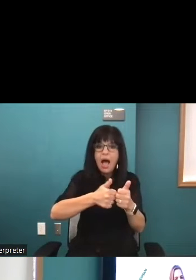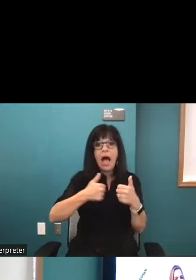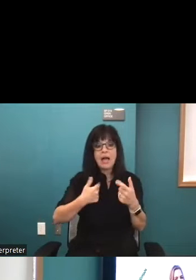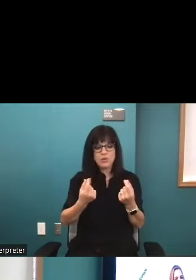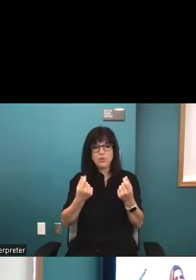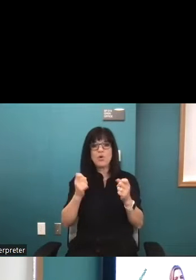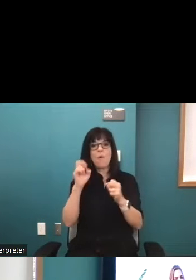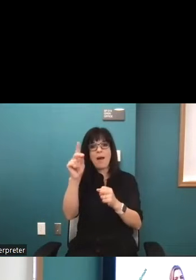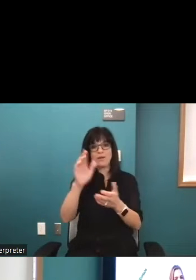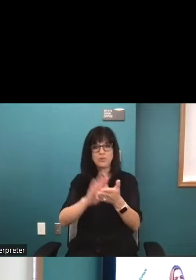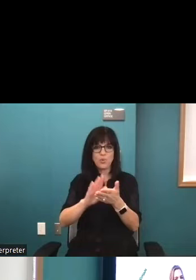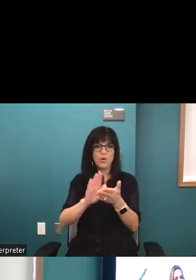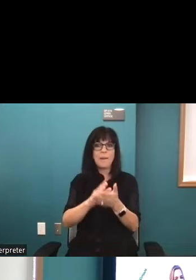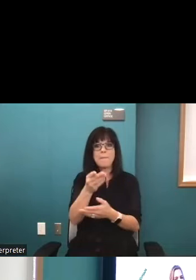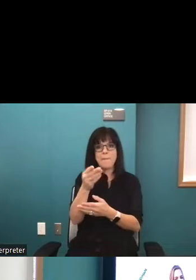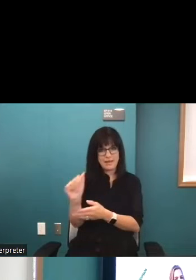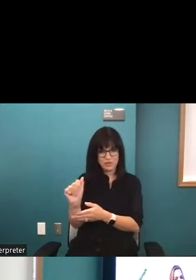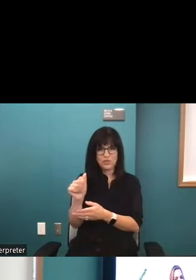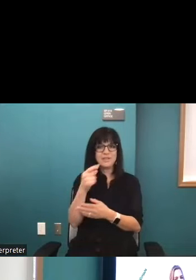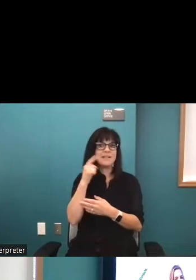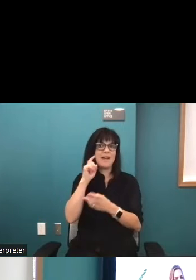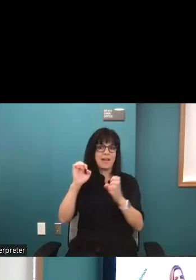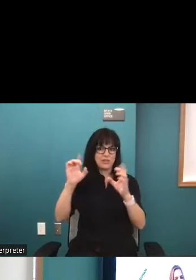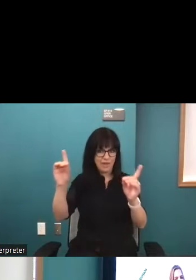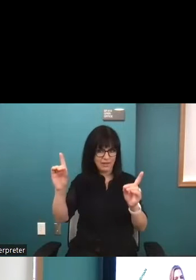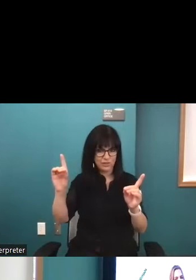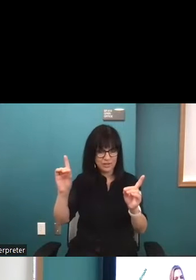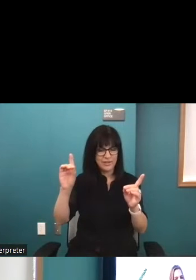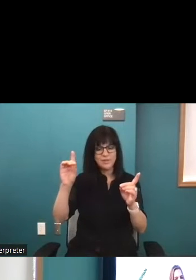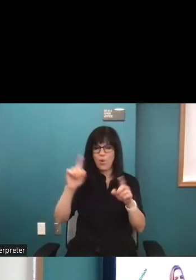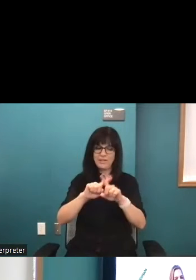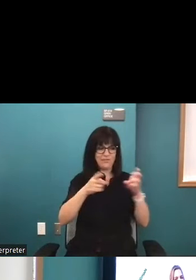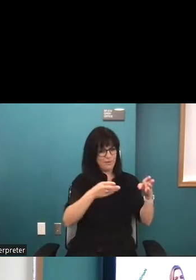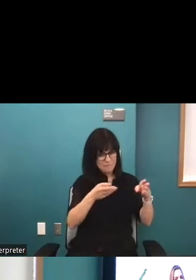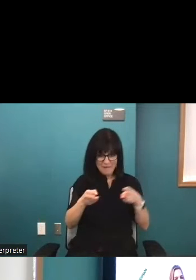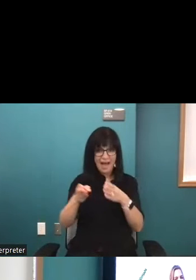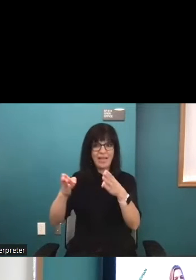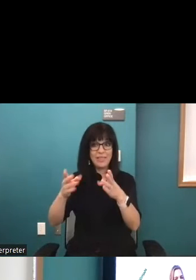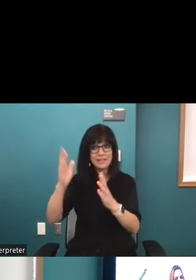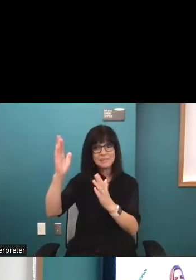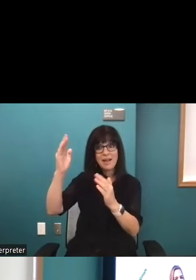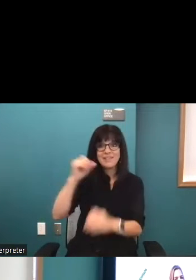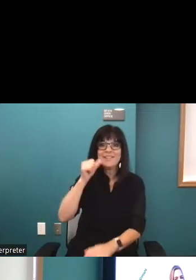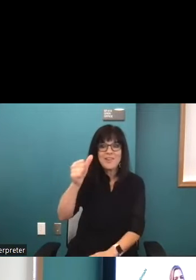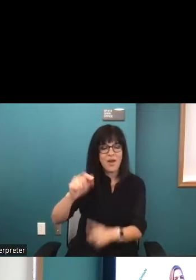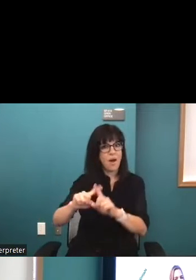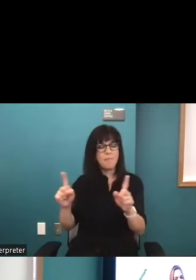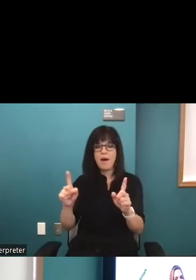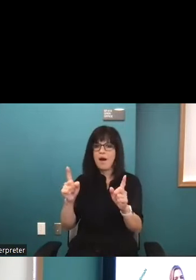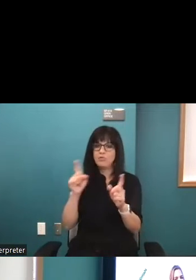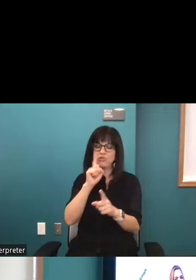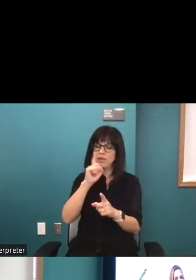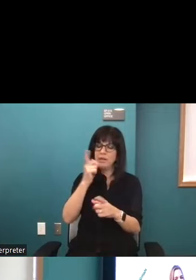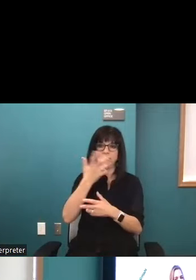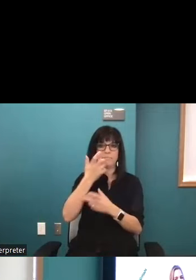back to school and getting my master's in deaf ed, and that kind of just set this different path in life that I wasn't expecting at the time, but it's been such a beautiful